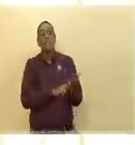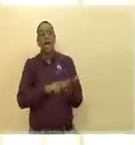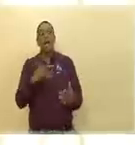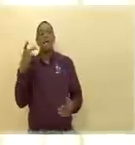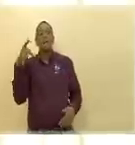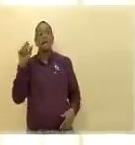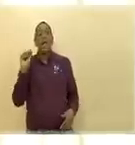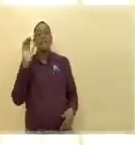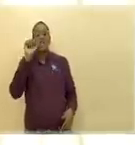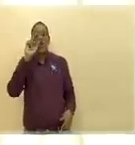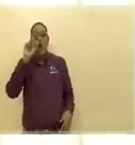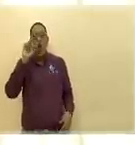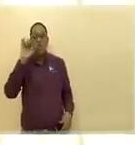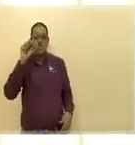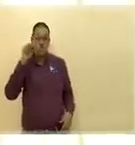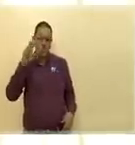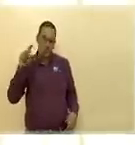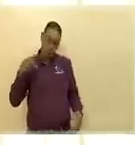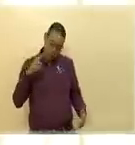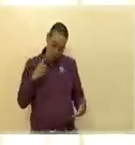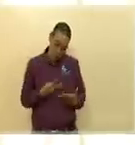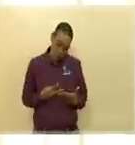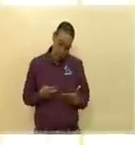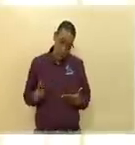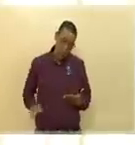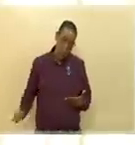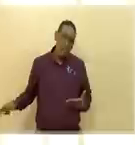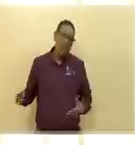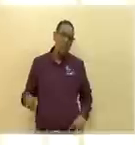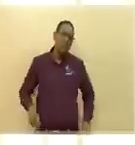Audrey Sewell, will be witnessing.